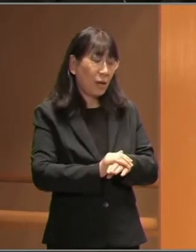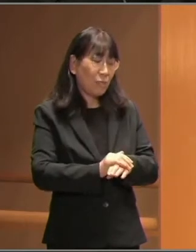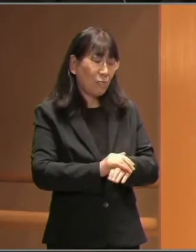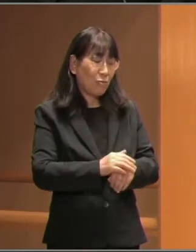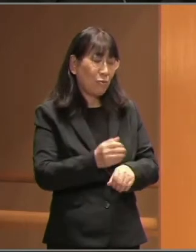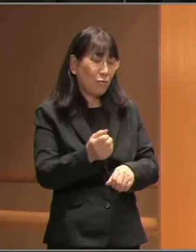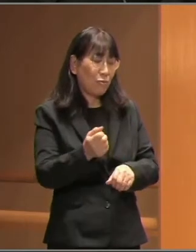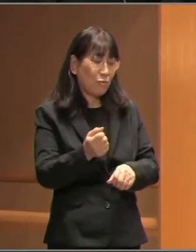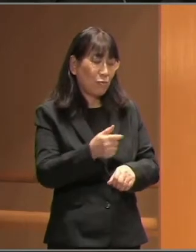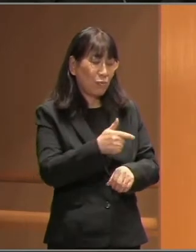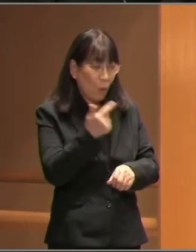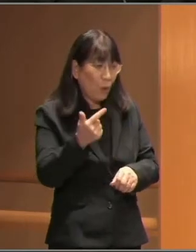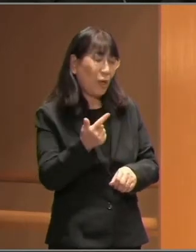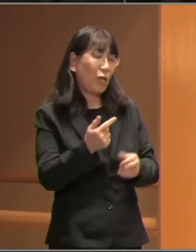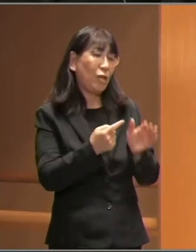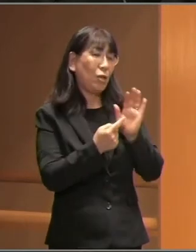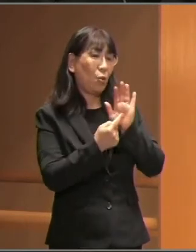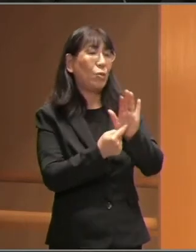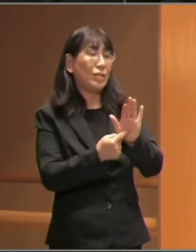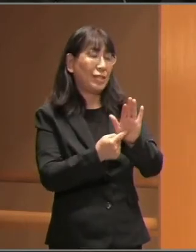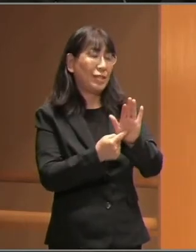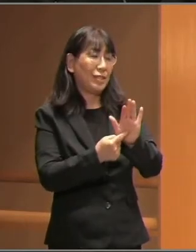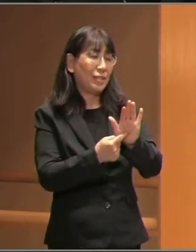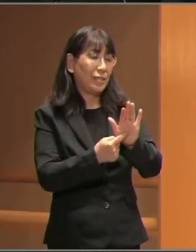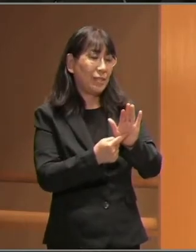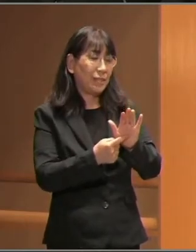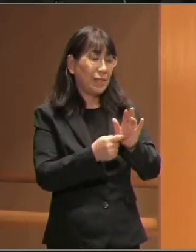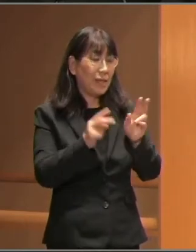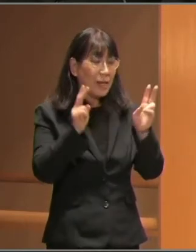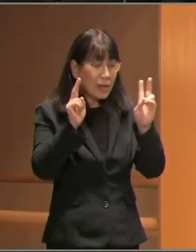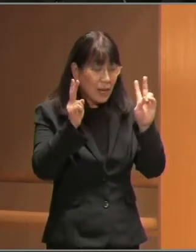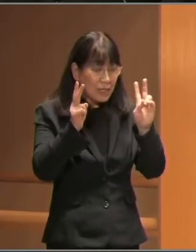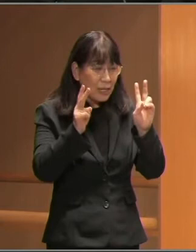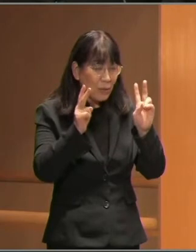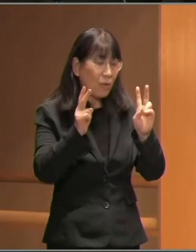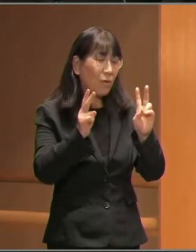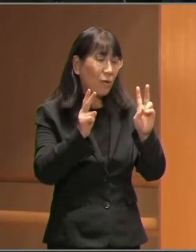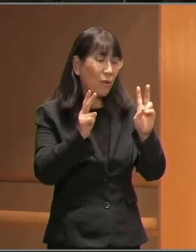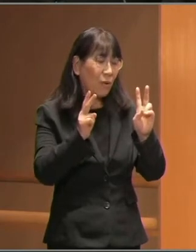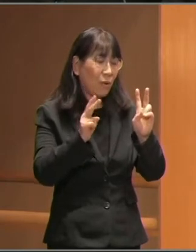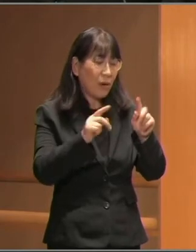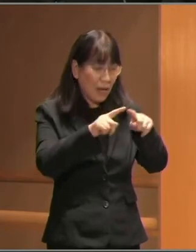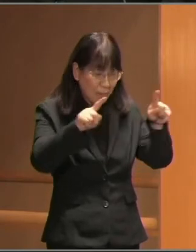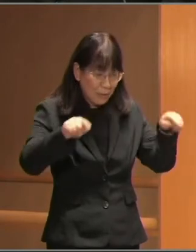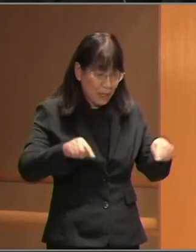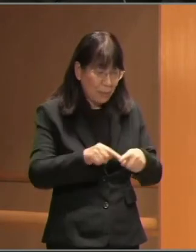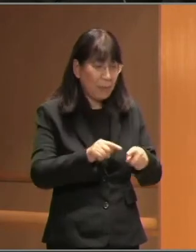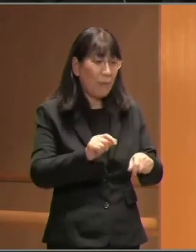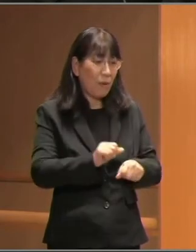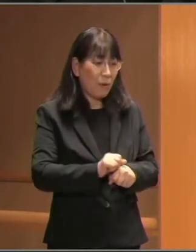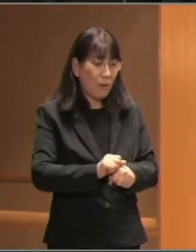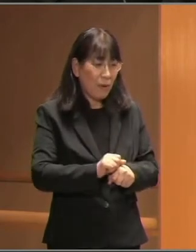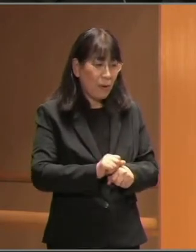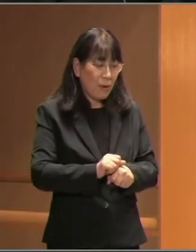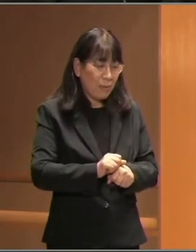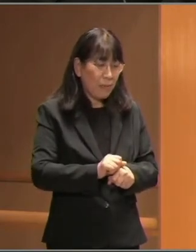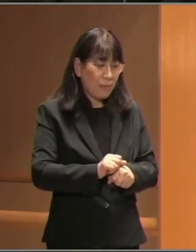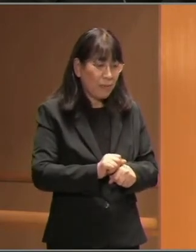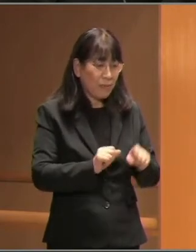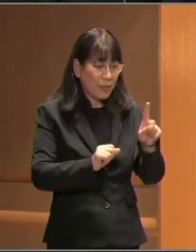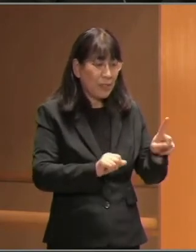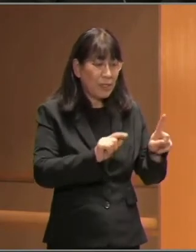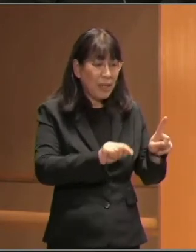value shows a very, very dark color. And even using the genuine paper, it